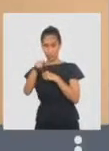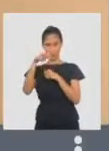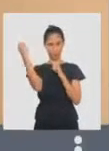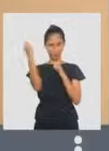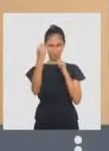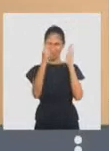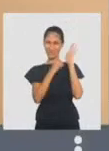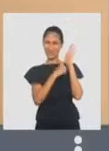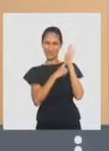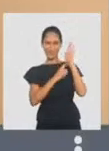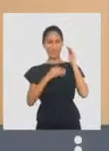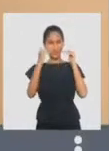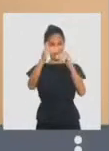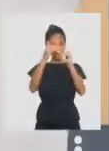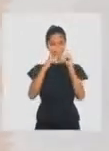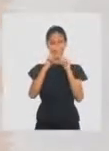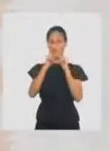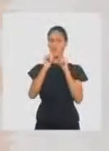1 point for you, Yari.